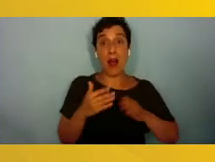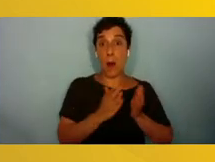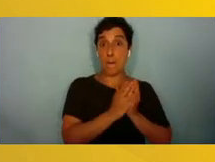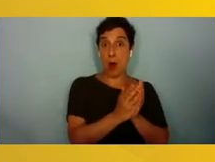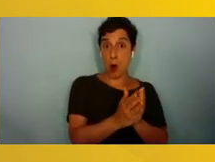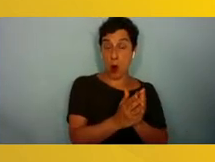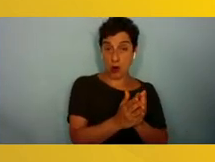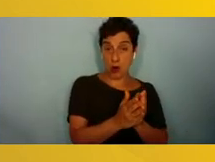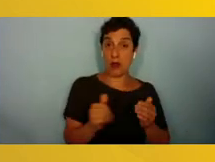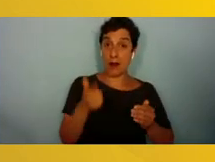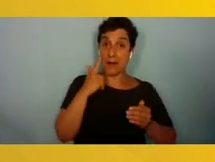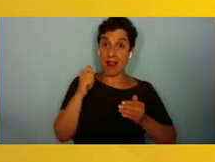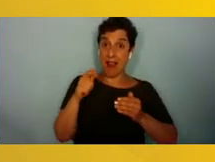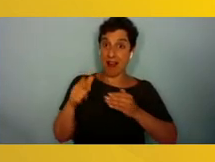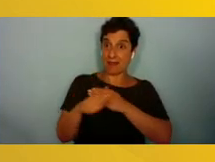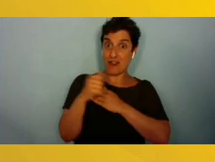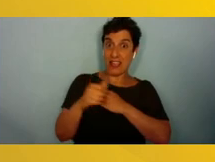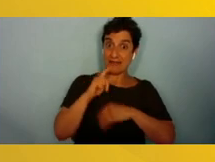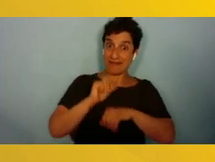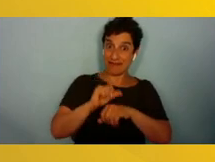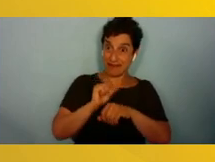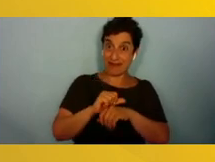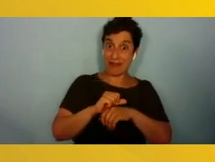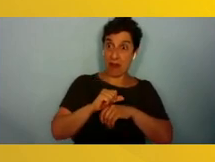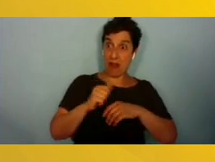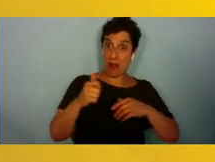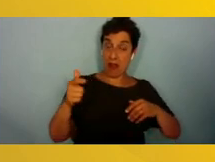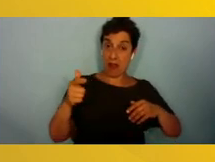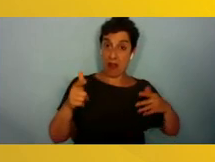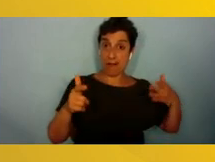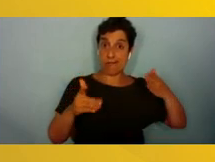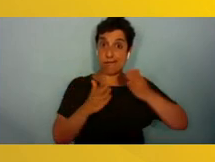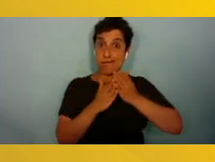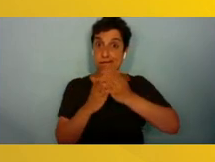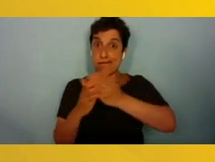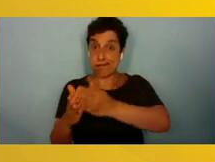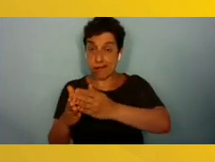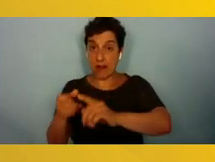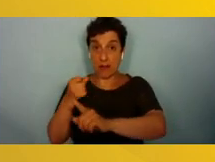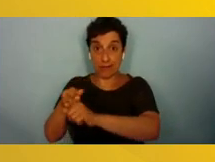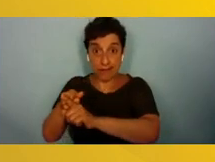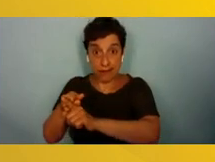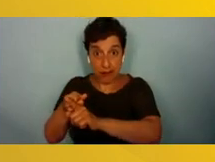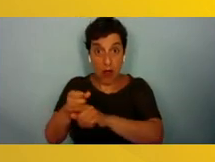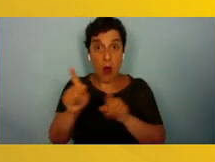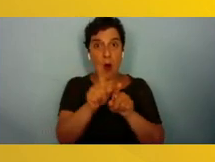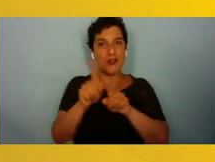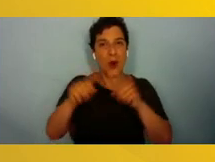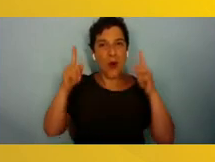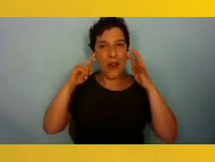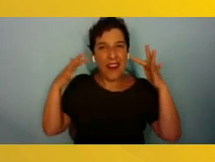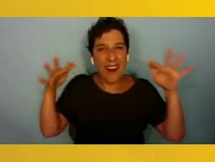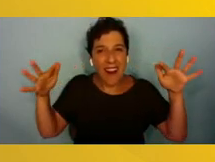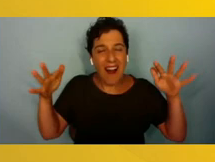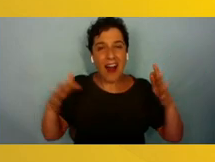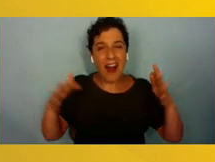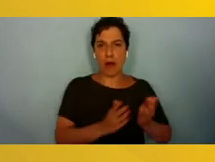are they at risk of being hit by a boat, but they're also constantly exposed to the sound, the noise of the vessel.